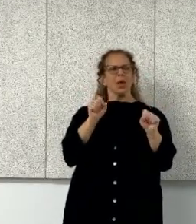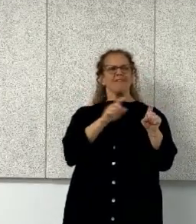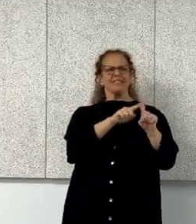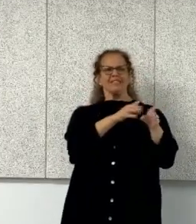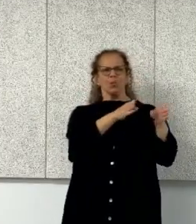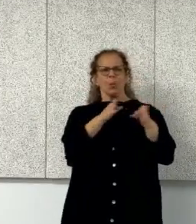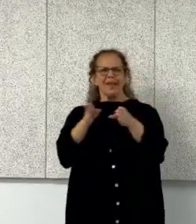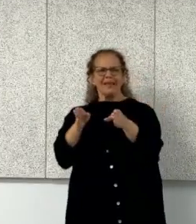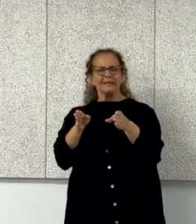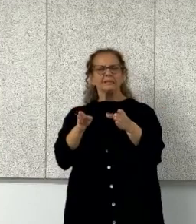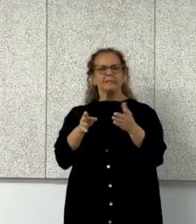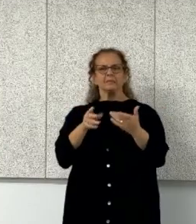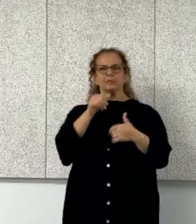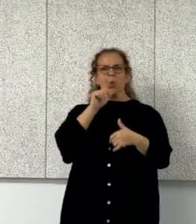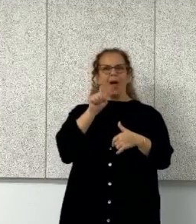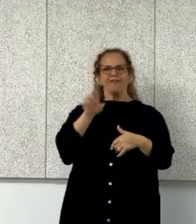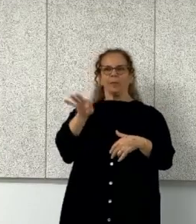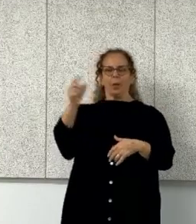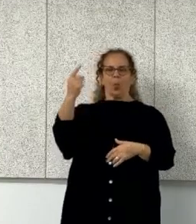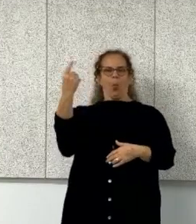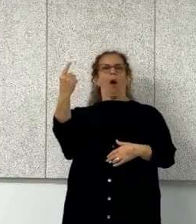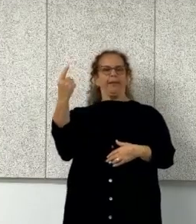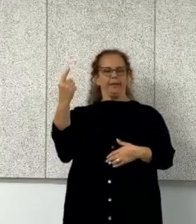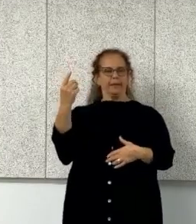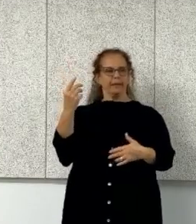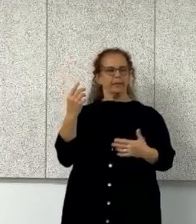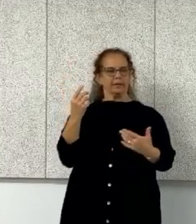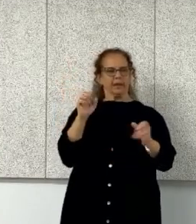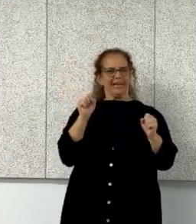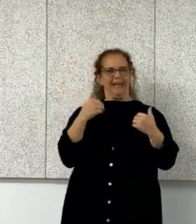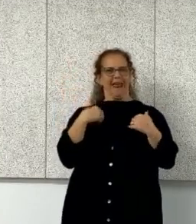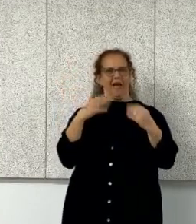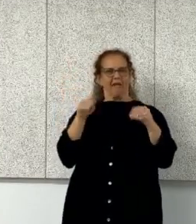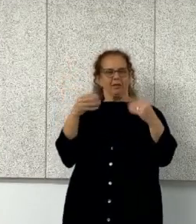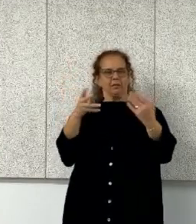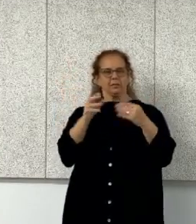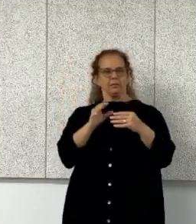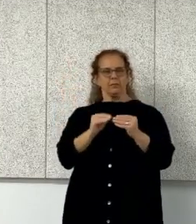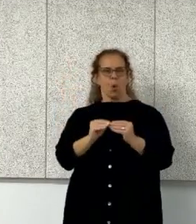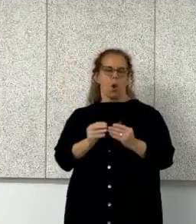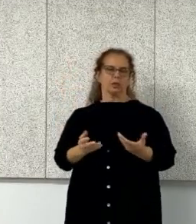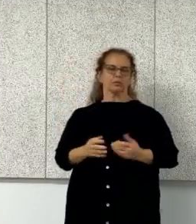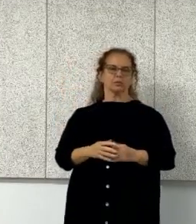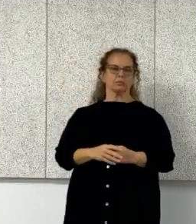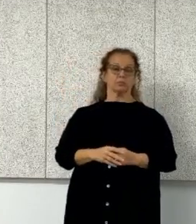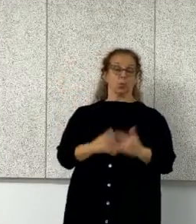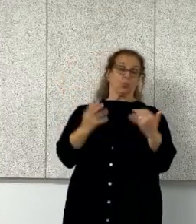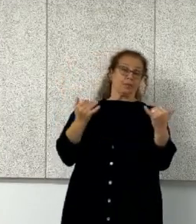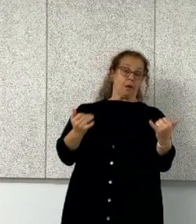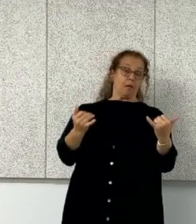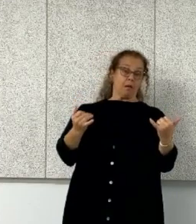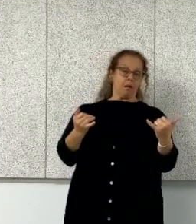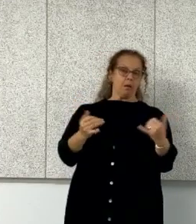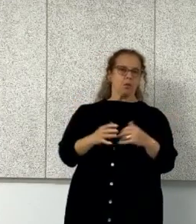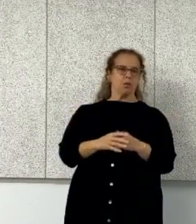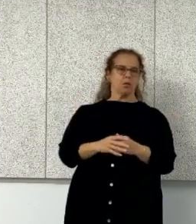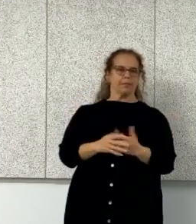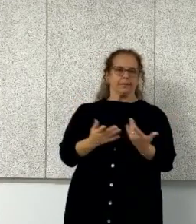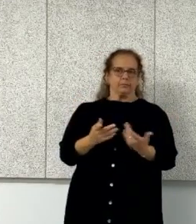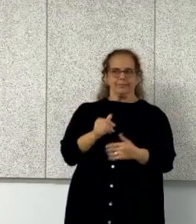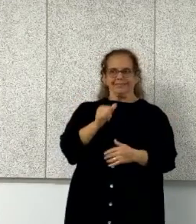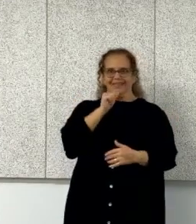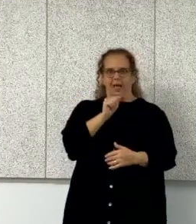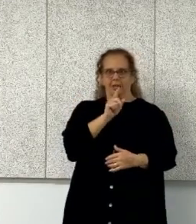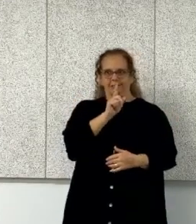person's loyalty beyond just one offering that your theater or your organization has to choose from. And so right now, it's no secret to anybody